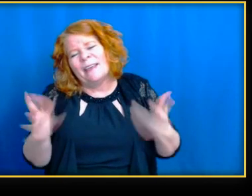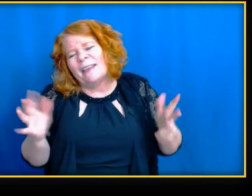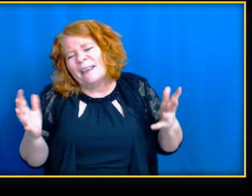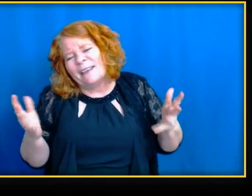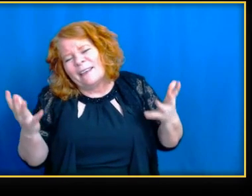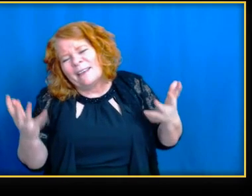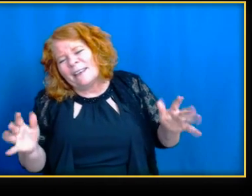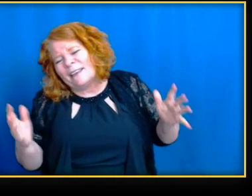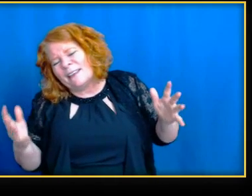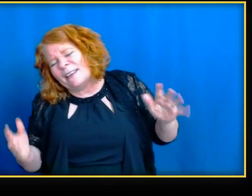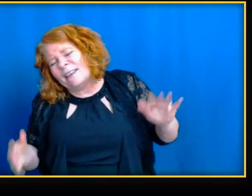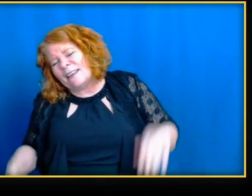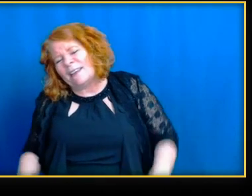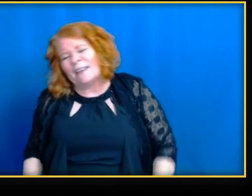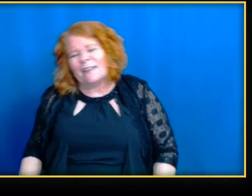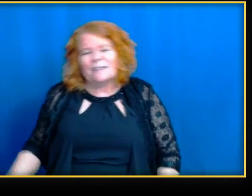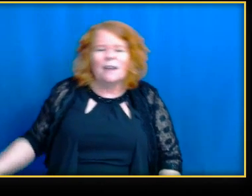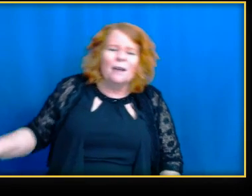wings.